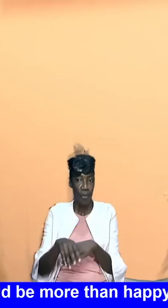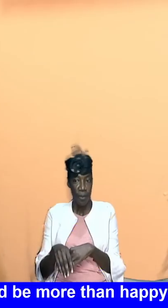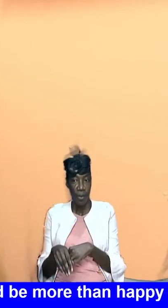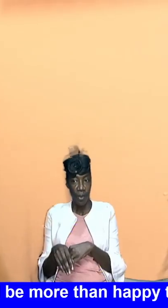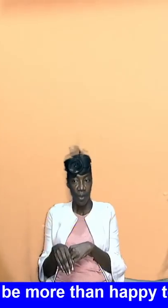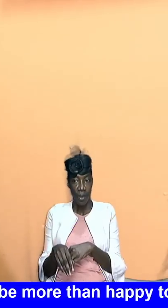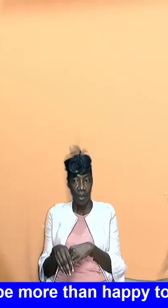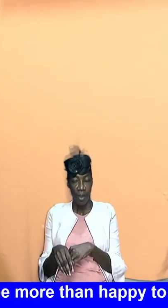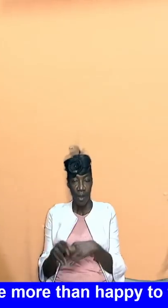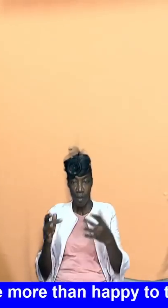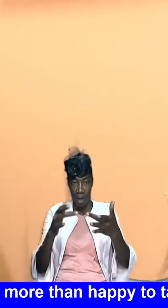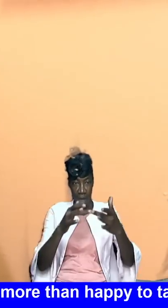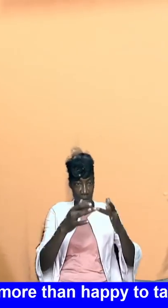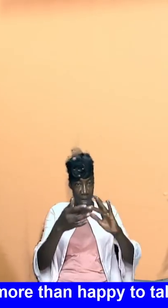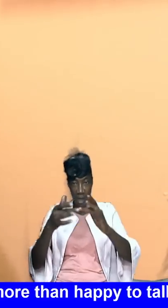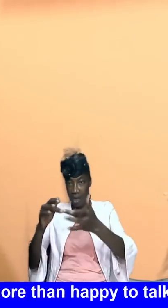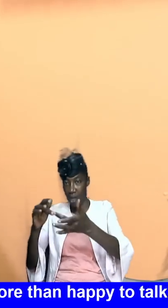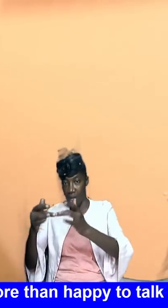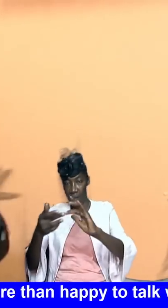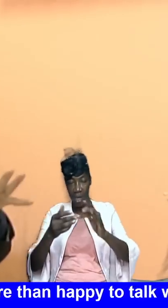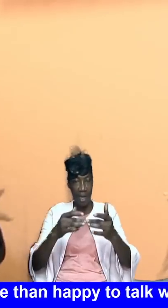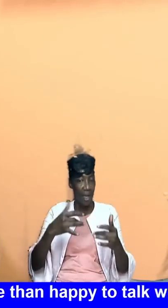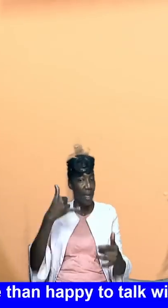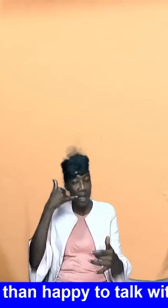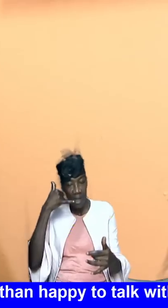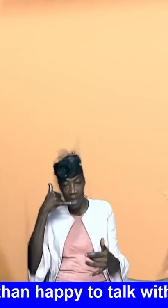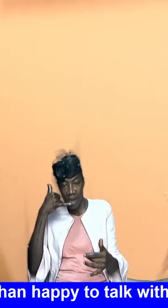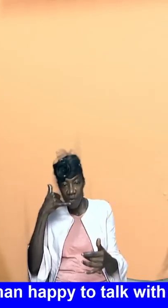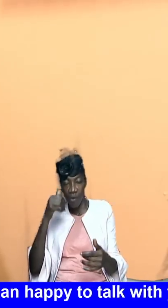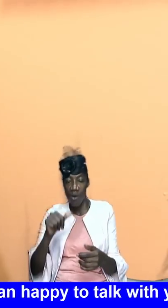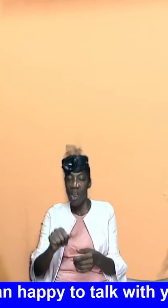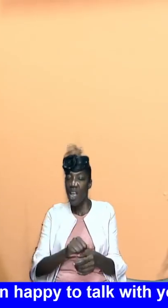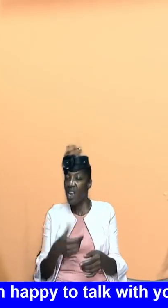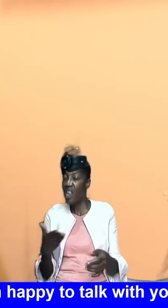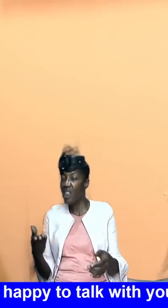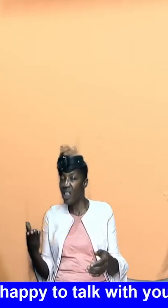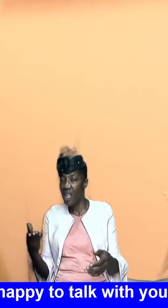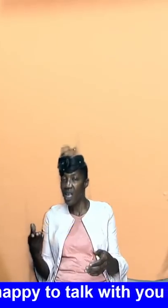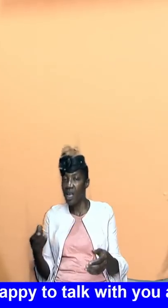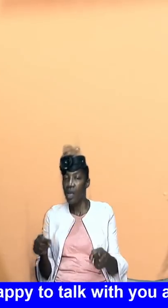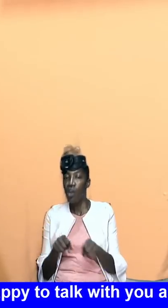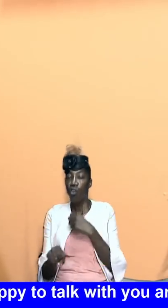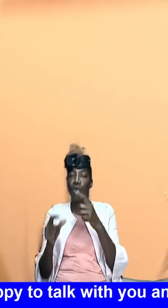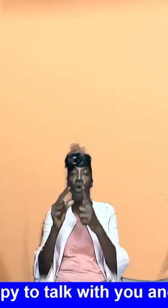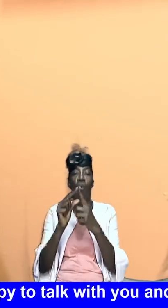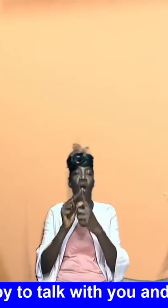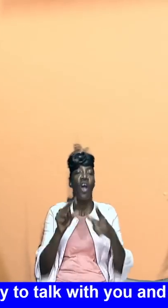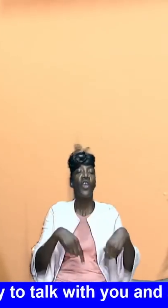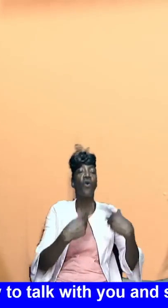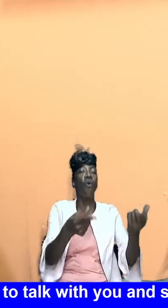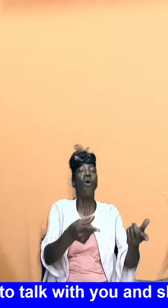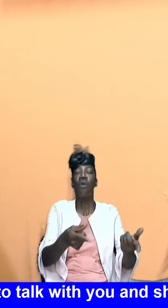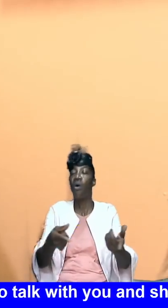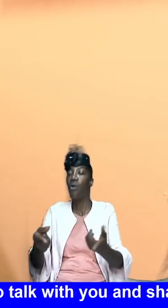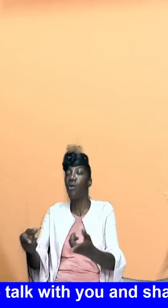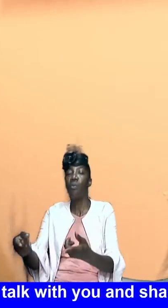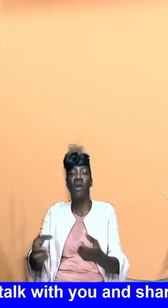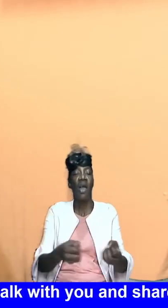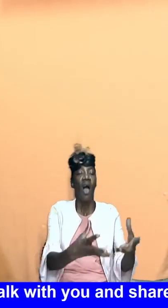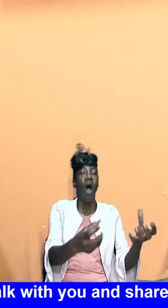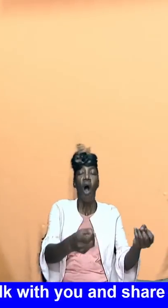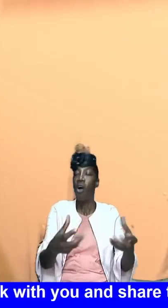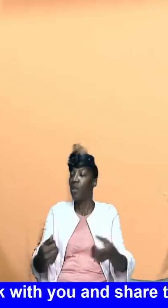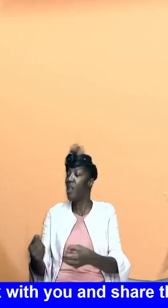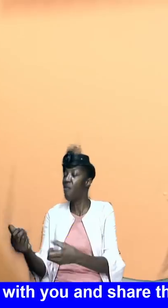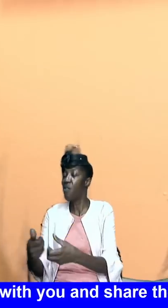media, telephone, anything that we need to do so that the word is going around over the next couple of days so that we